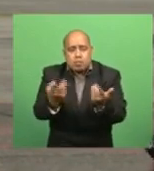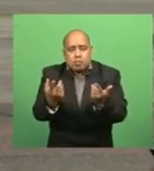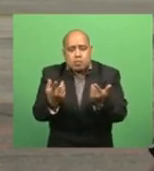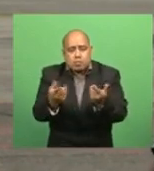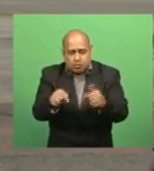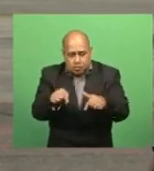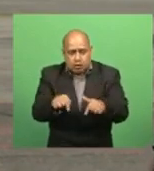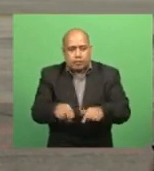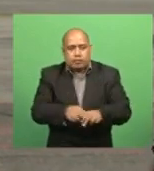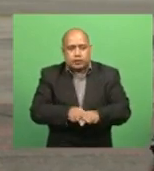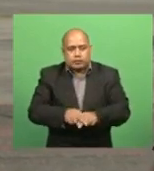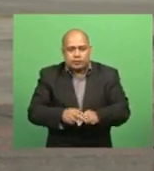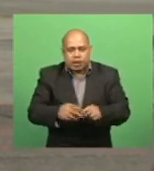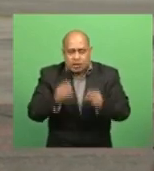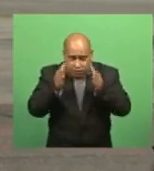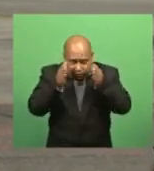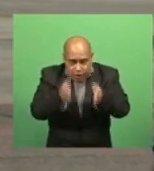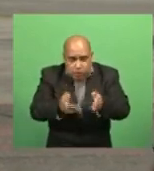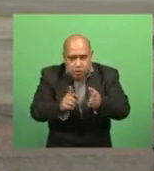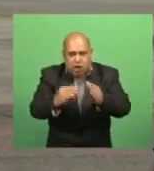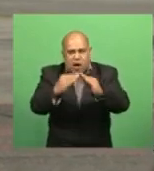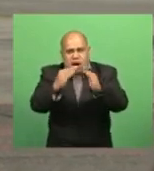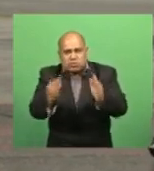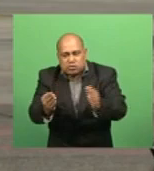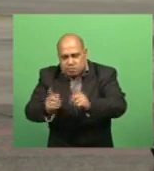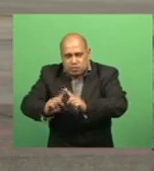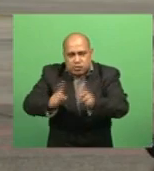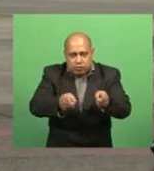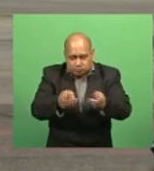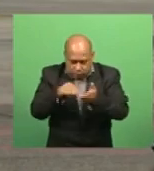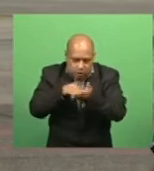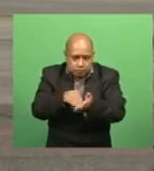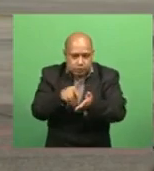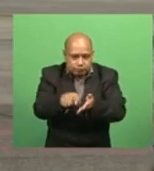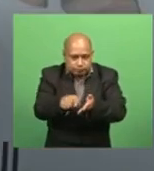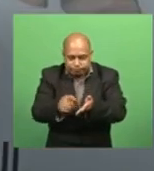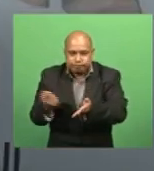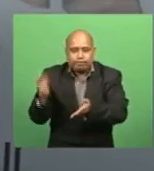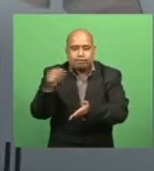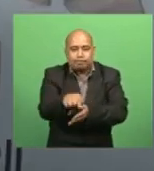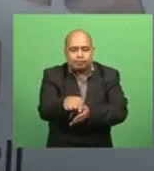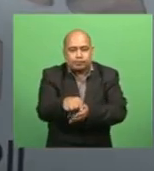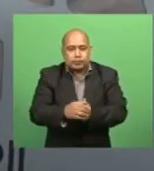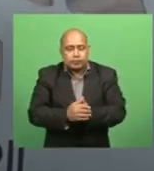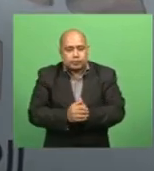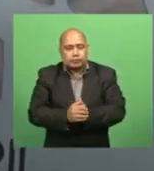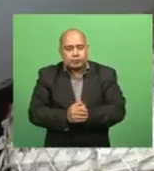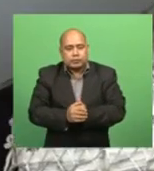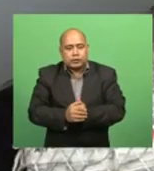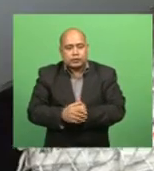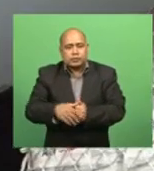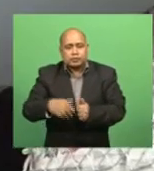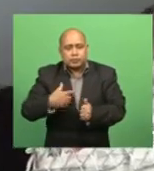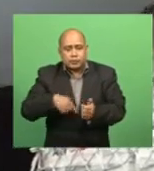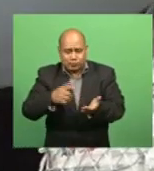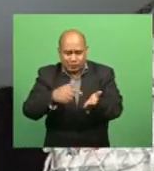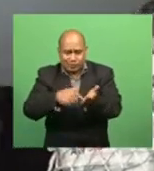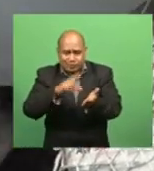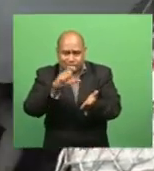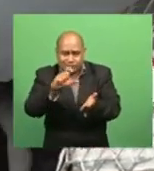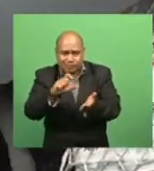had lost their homes and livelihoods as a consequence of TC Harold, and we've also brought in